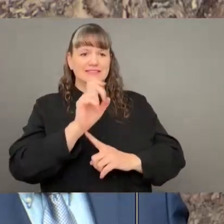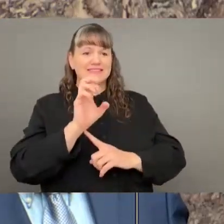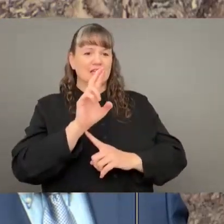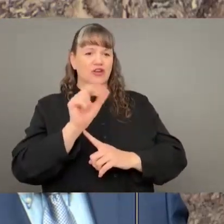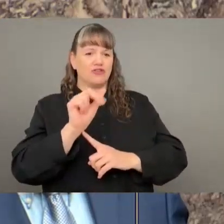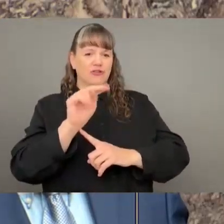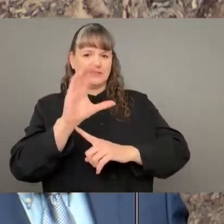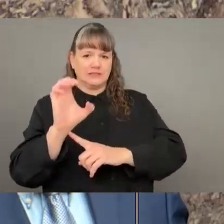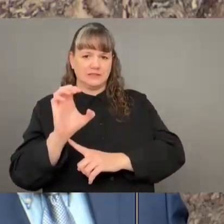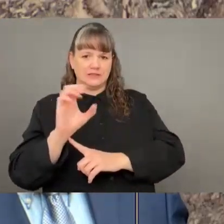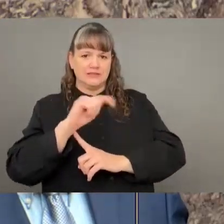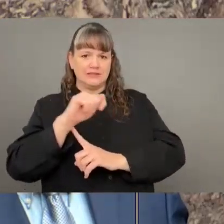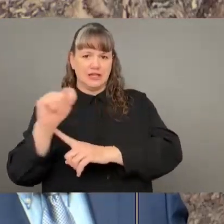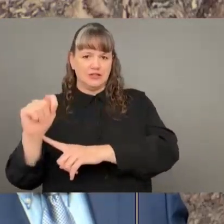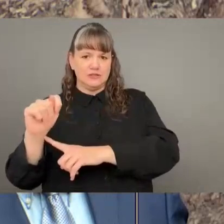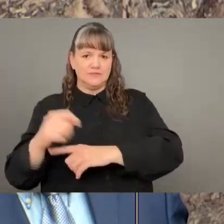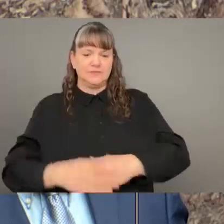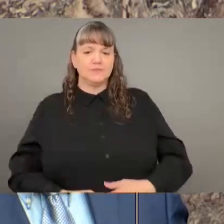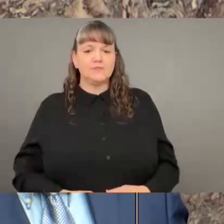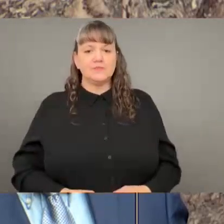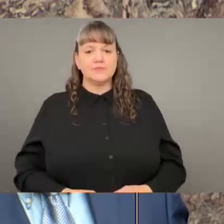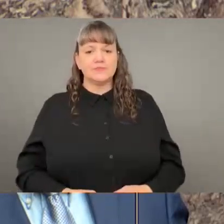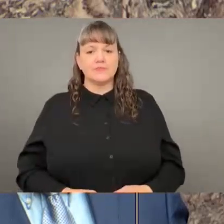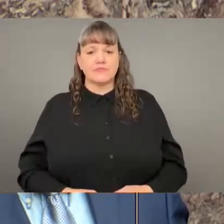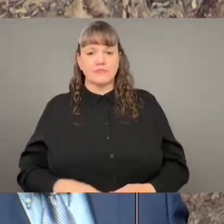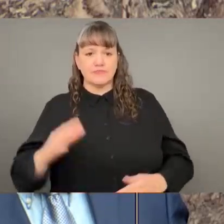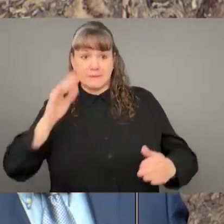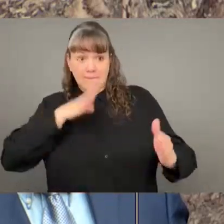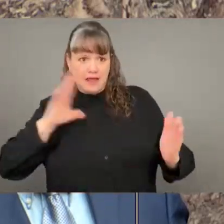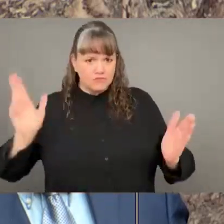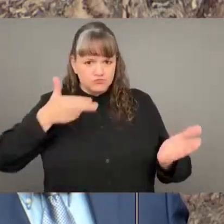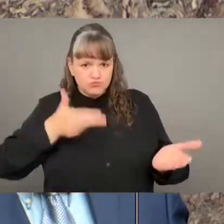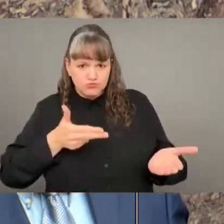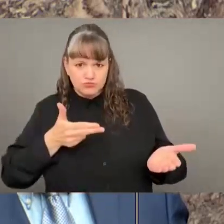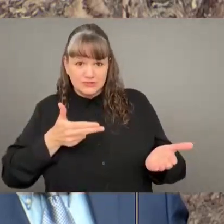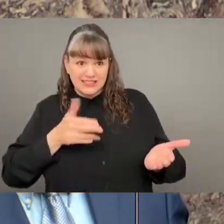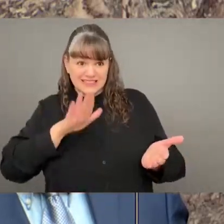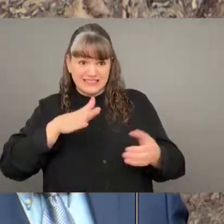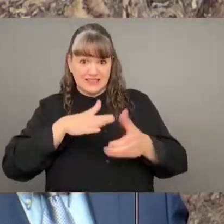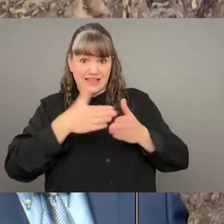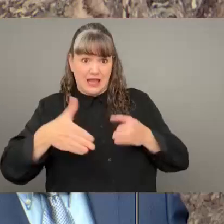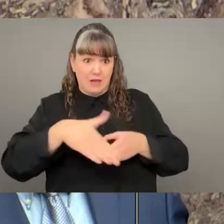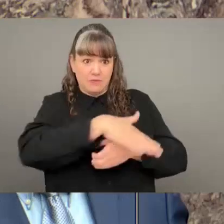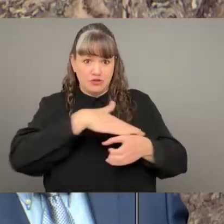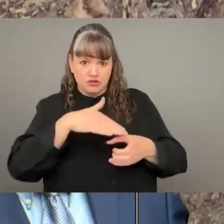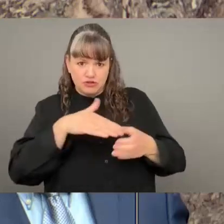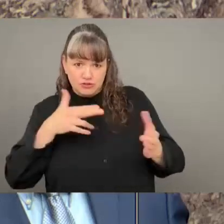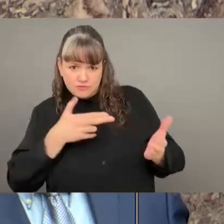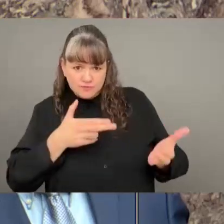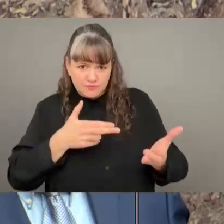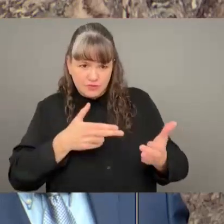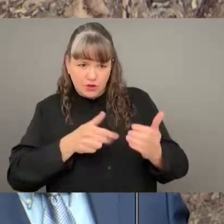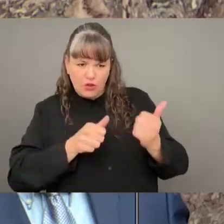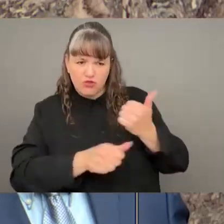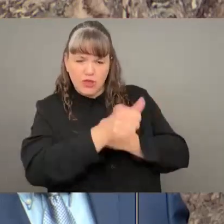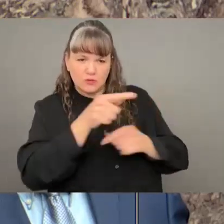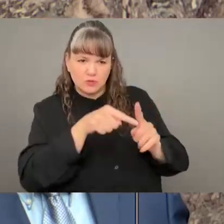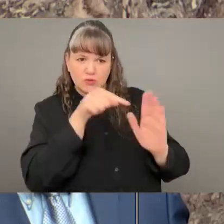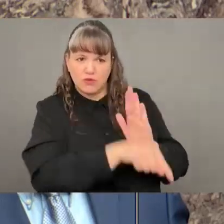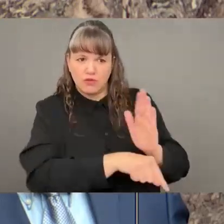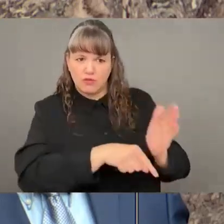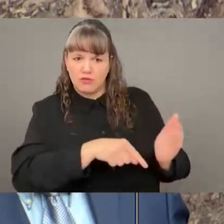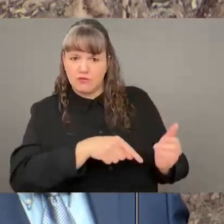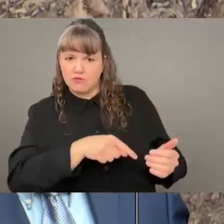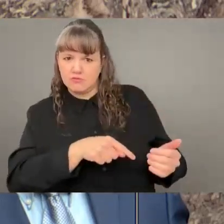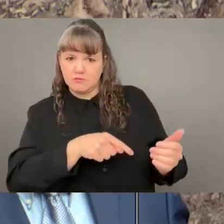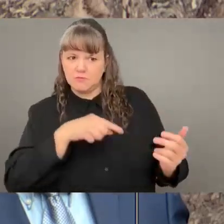then barricaded himself in his home during a nearly 8-hour standoff with police and SWAT. Police seized multiple firearms, and yet he was out of